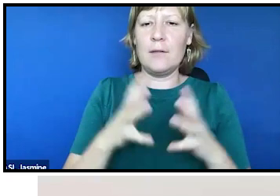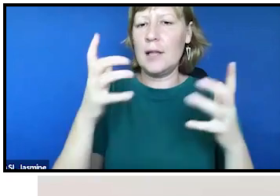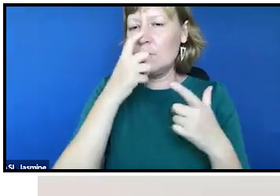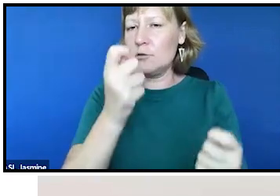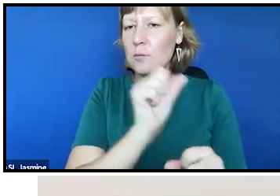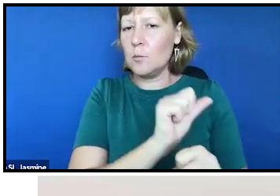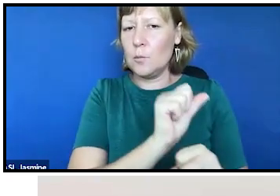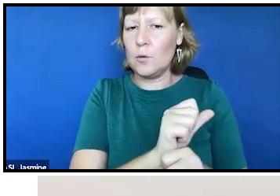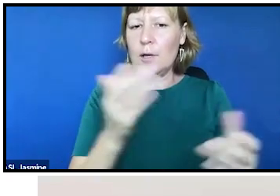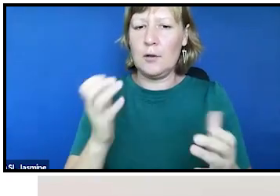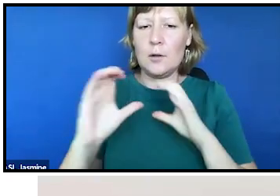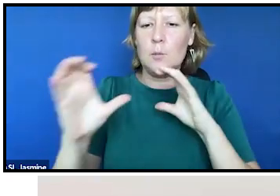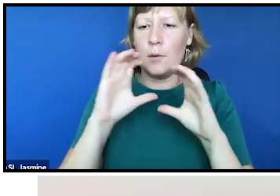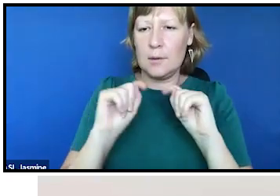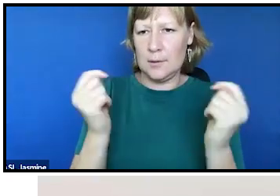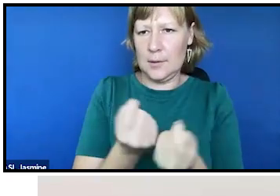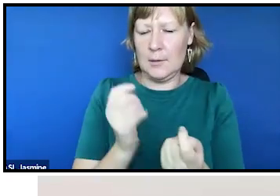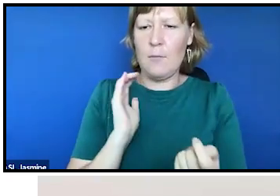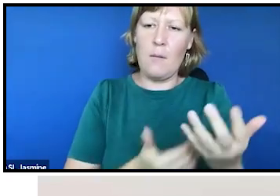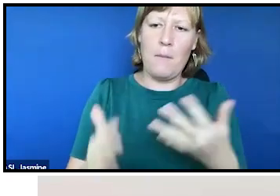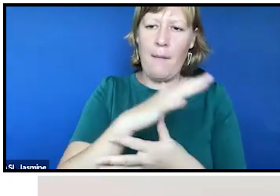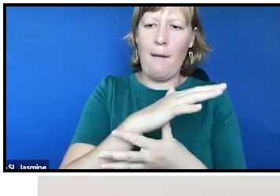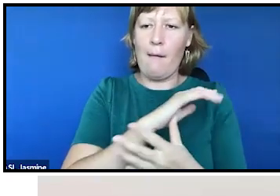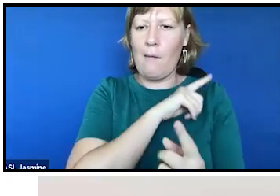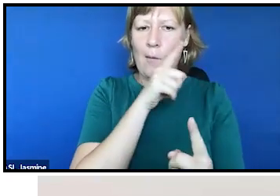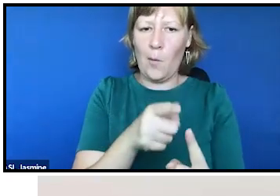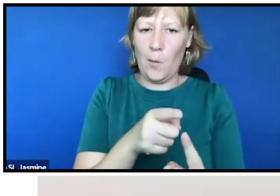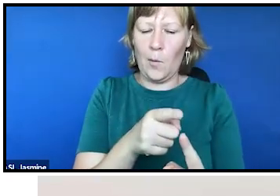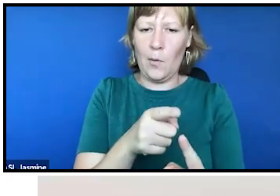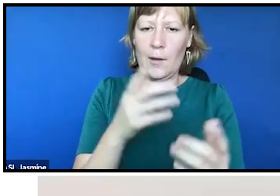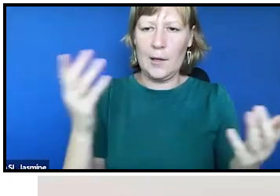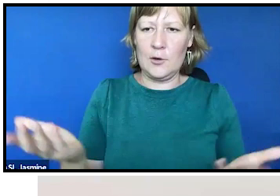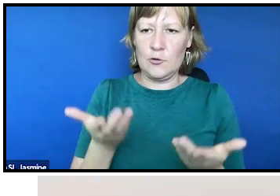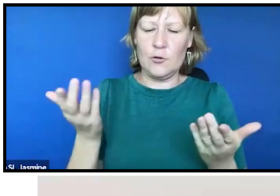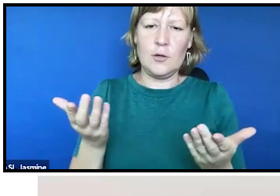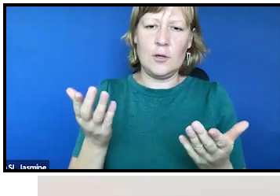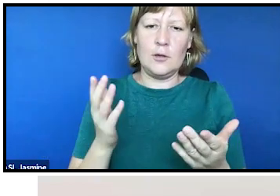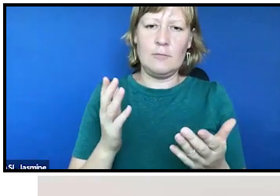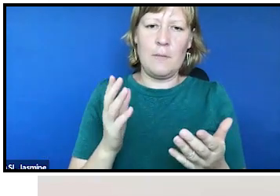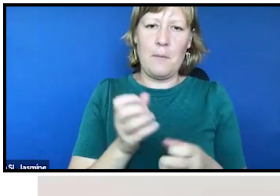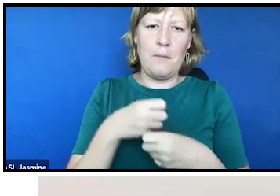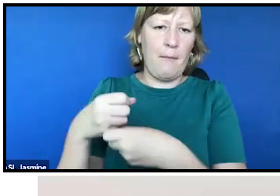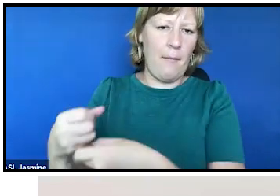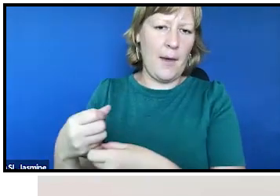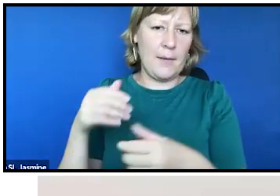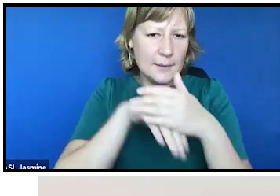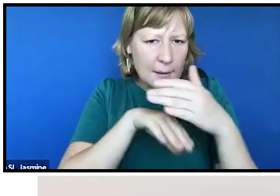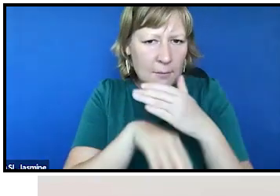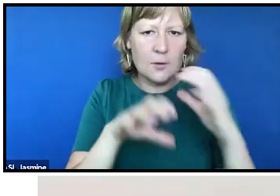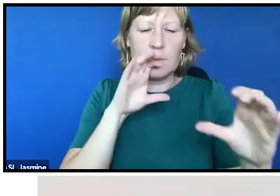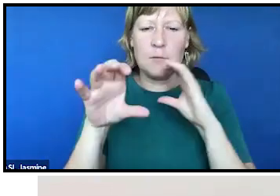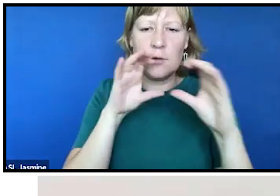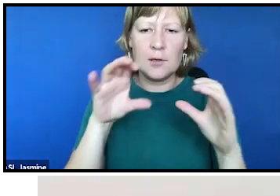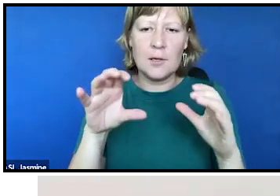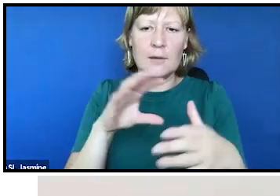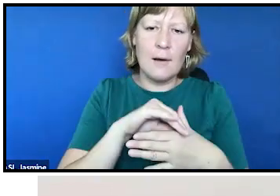the communications team. Our main goal and mission on our team is to create accessible communication content